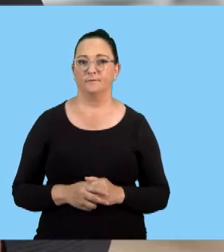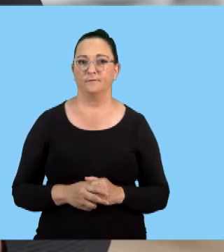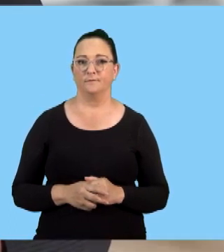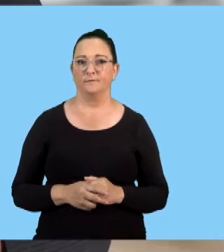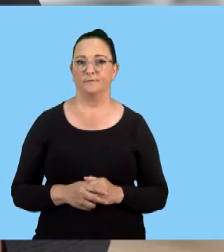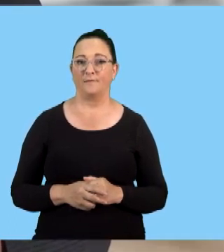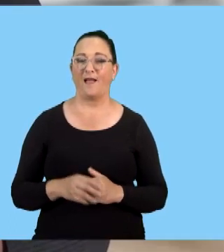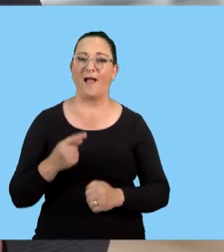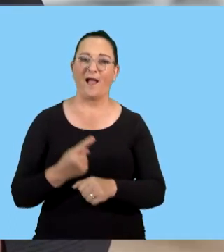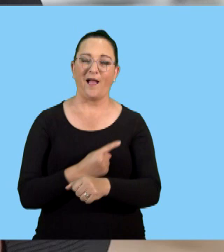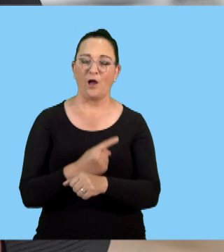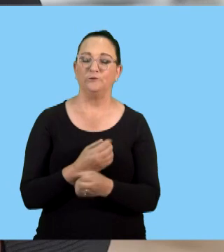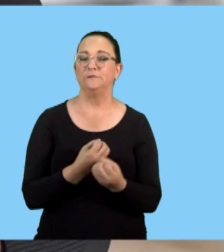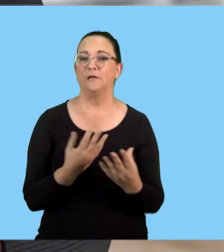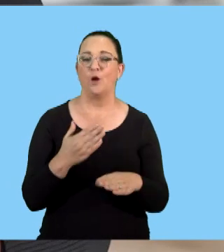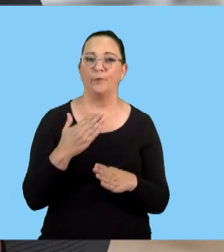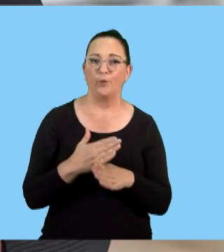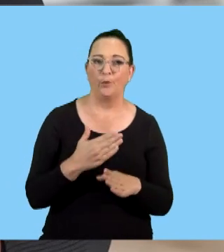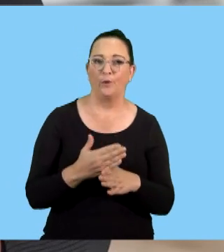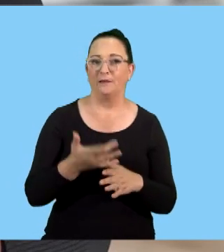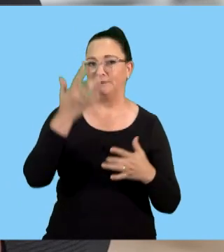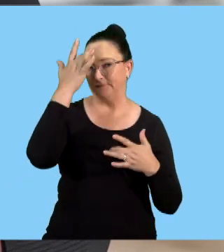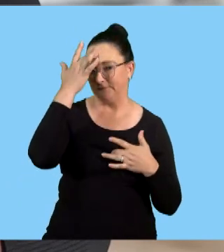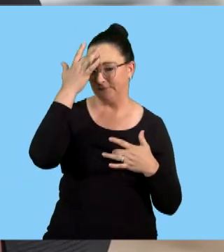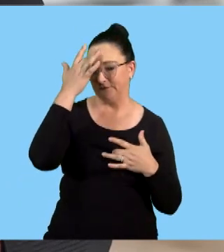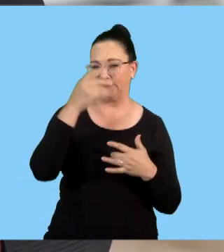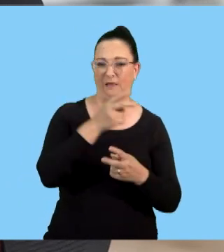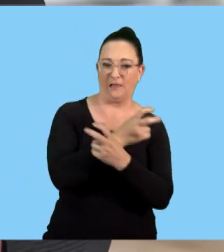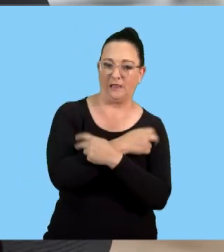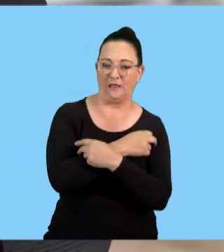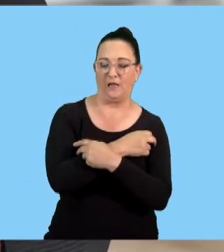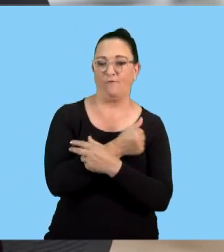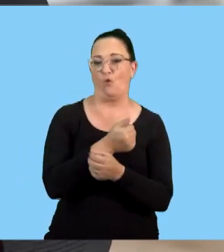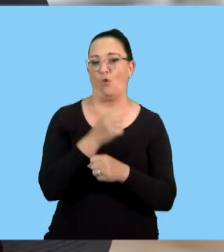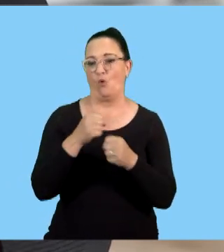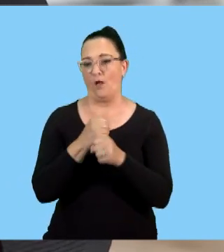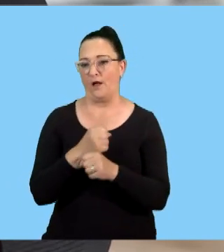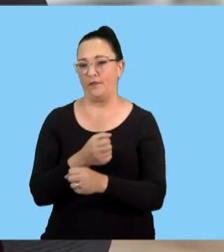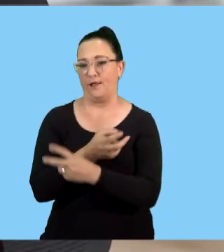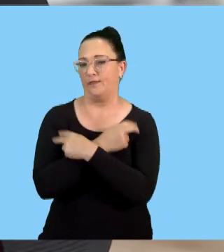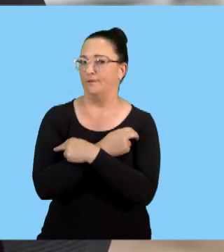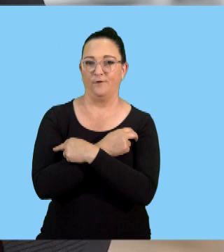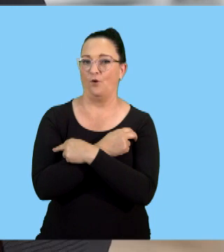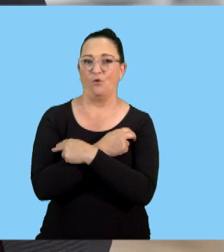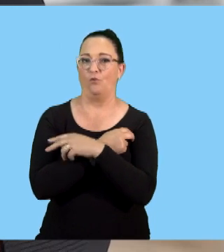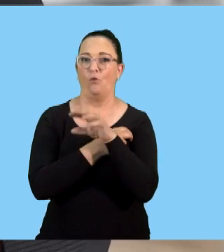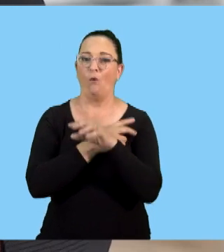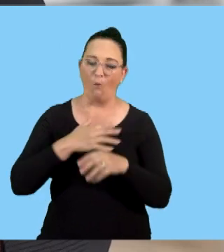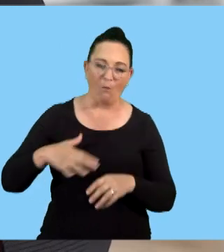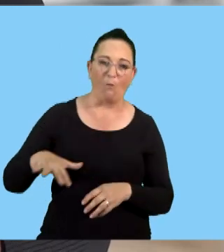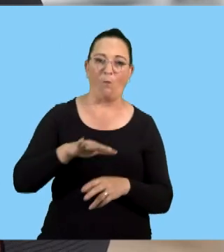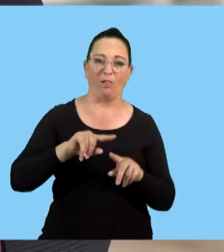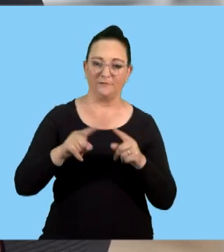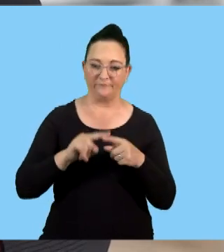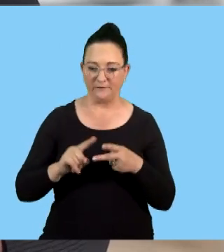say it's hours of work, and then it's sick leave, and then it's annual leave. No, all of these, they fall under one thing, which is types of leave. Types of